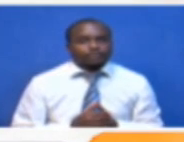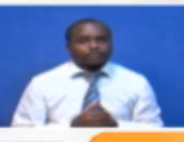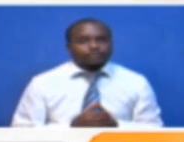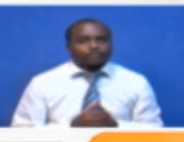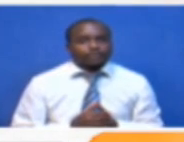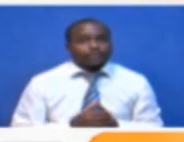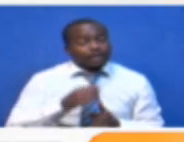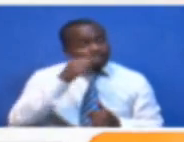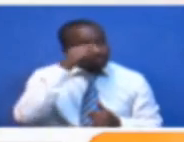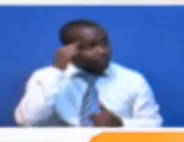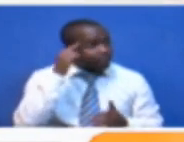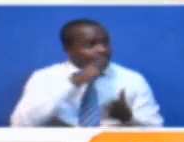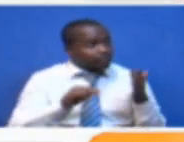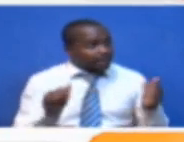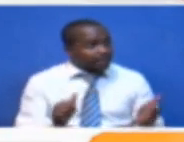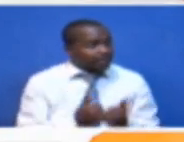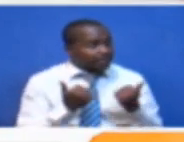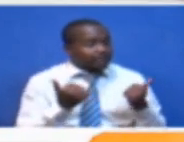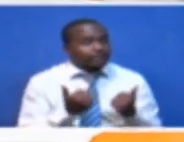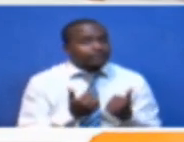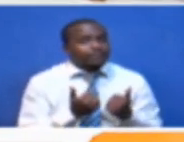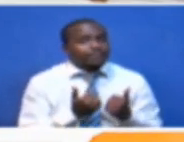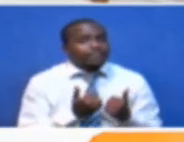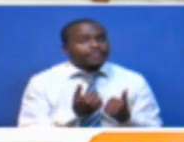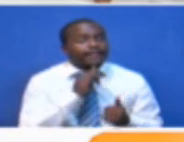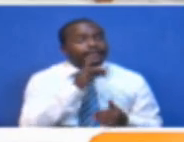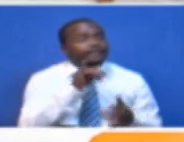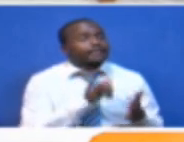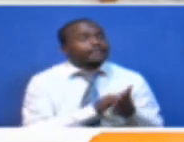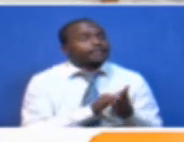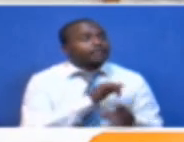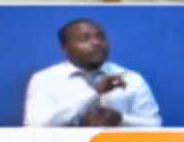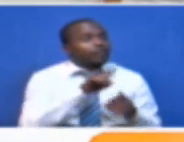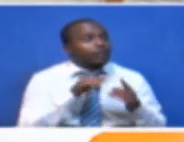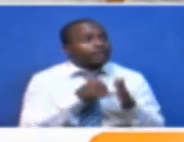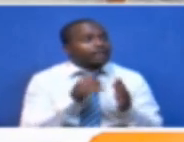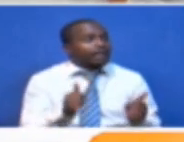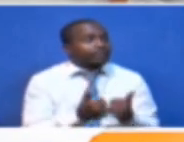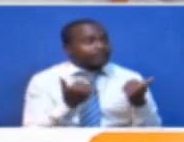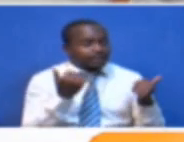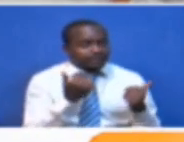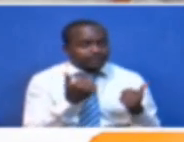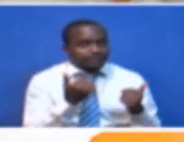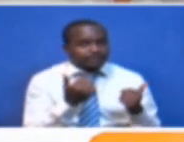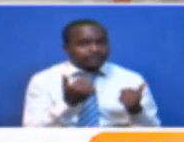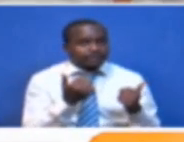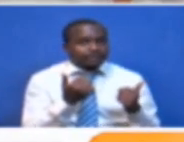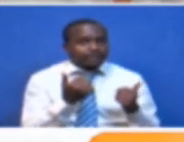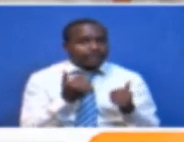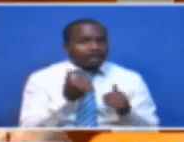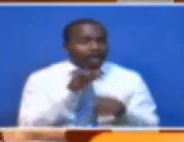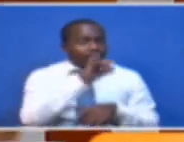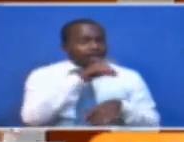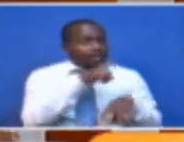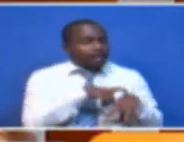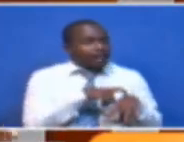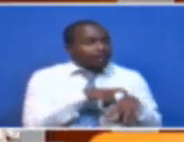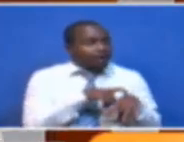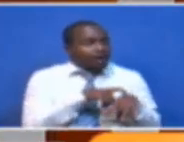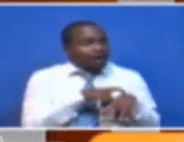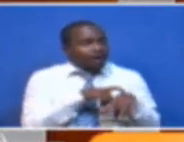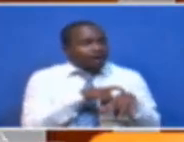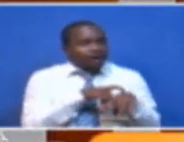what happened is that when it happened, the then escort